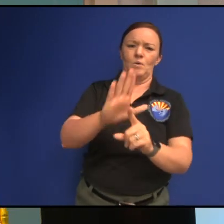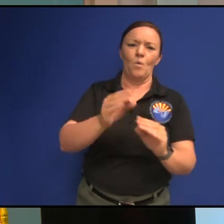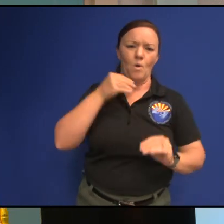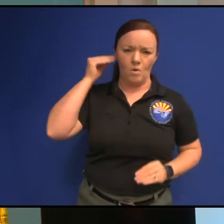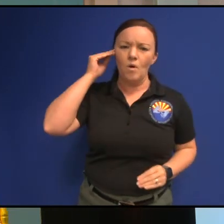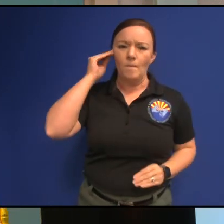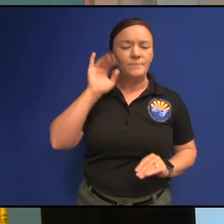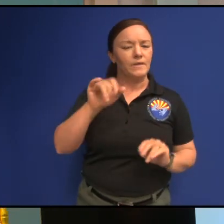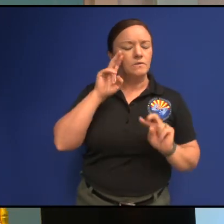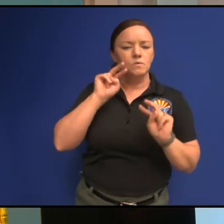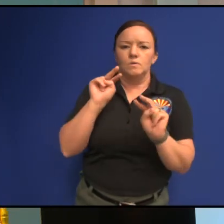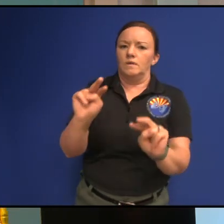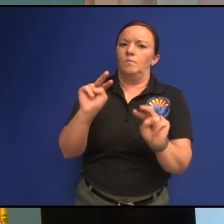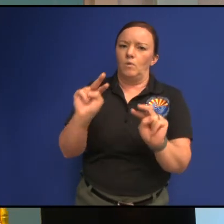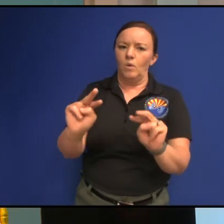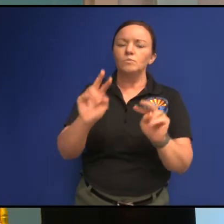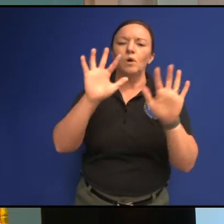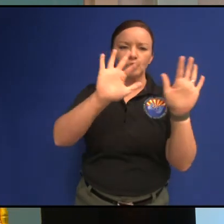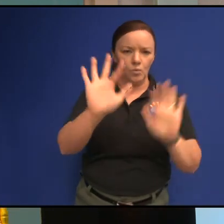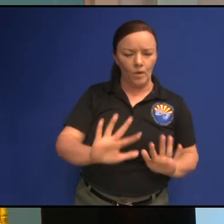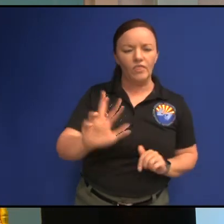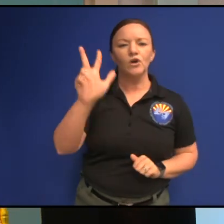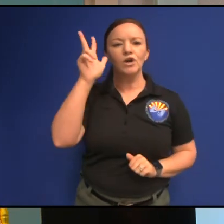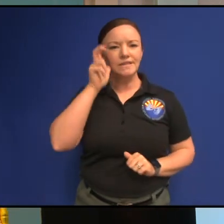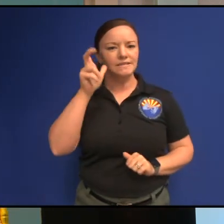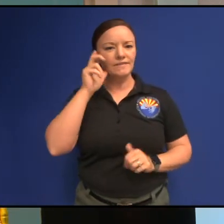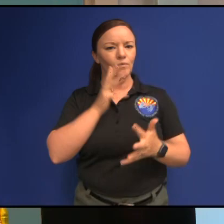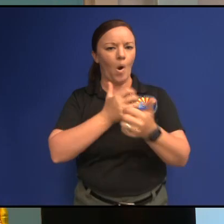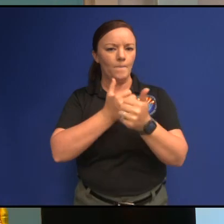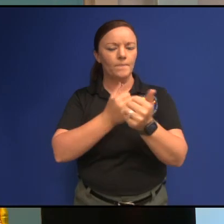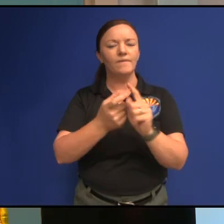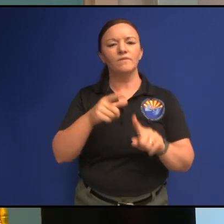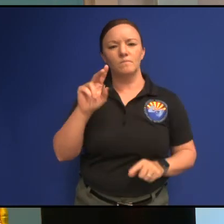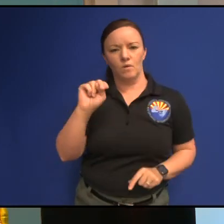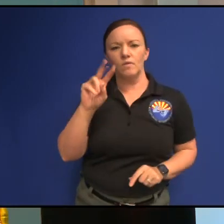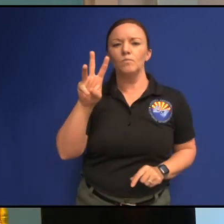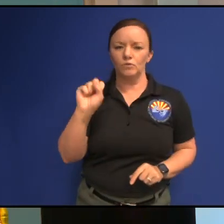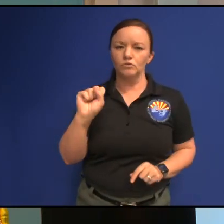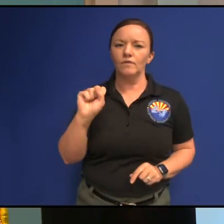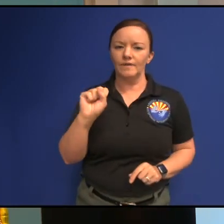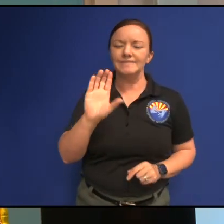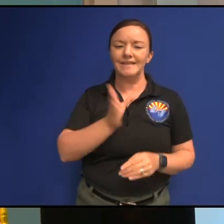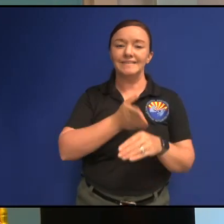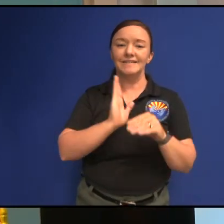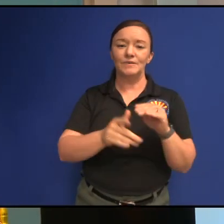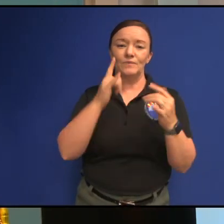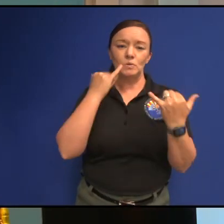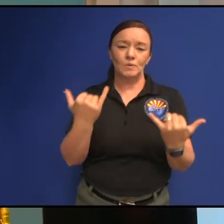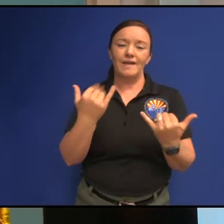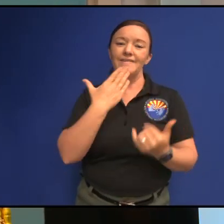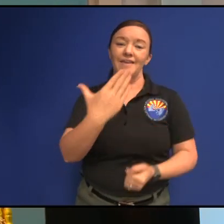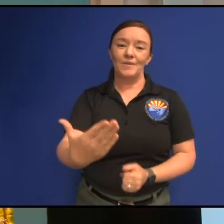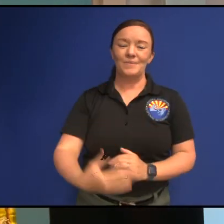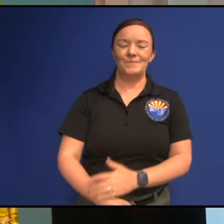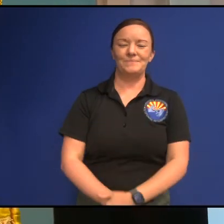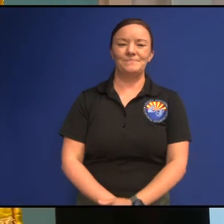close watch on the weather, listen for updates from the National Weather Service. And that concludes today's update. Thank you.